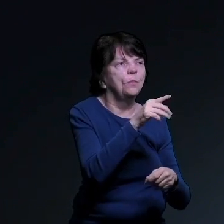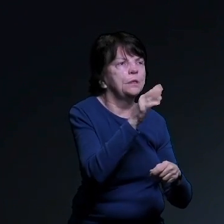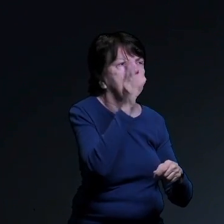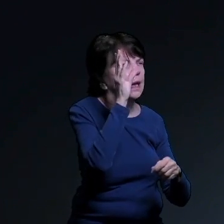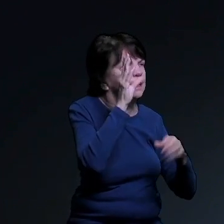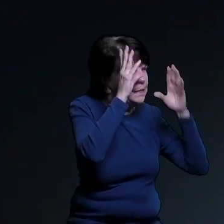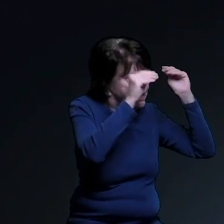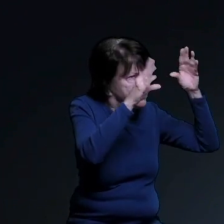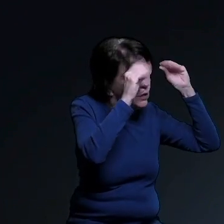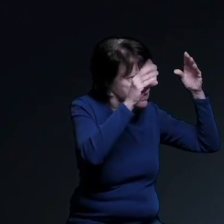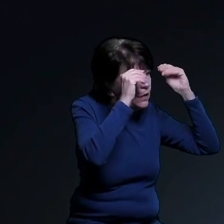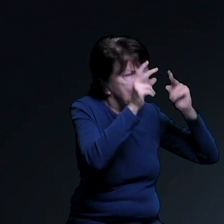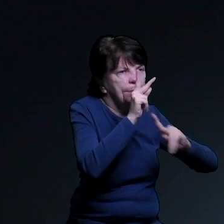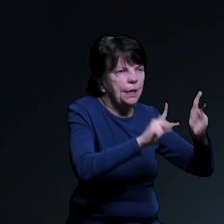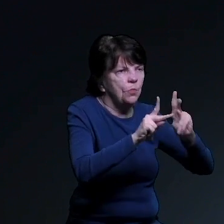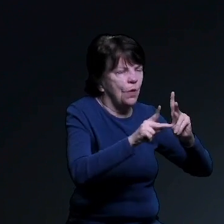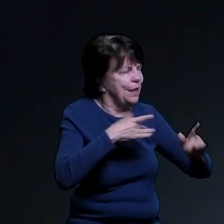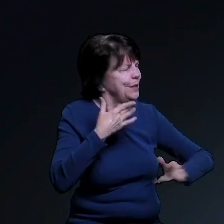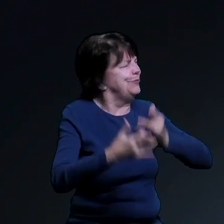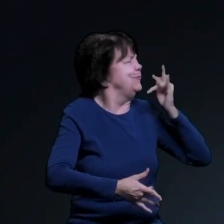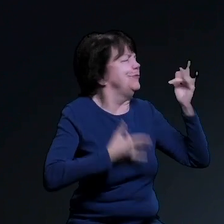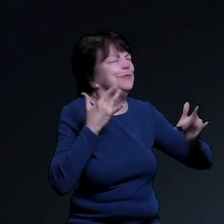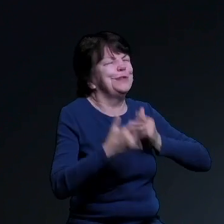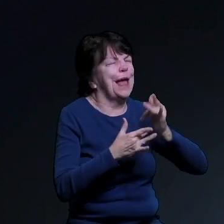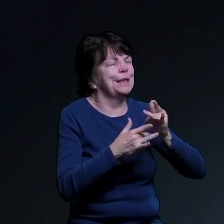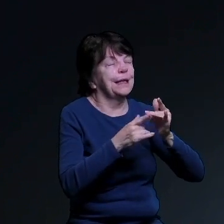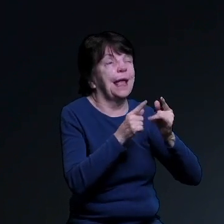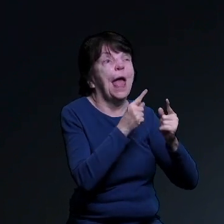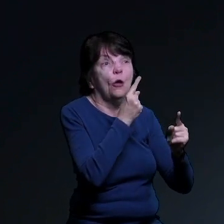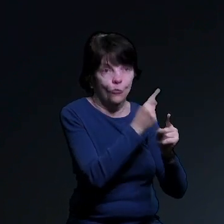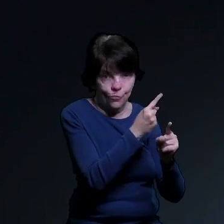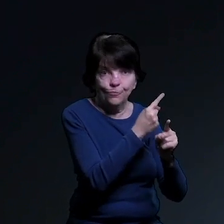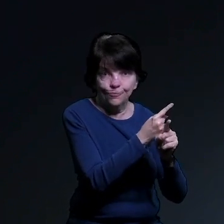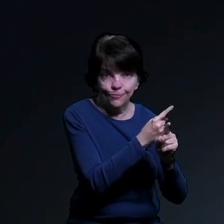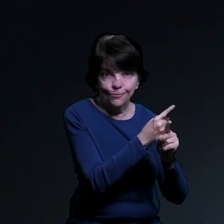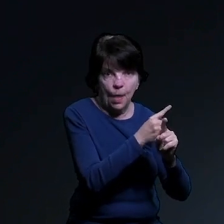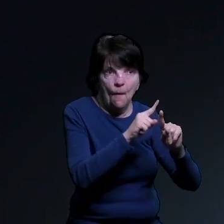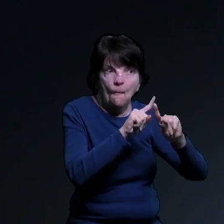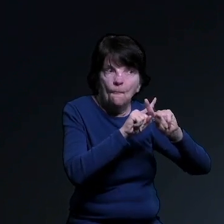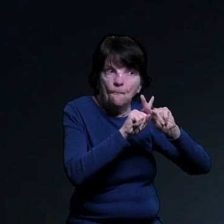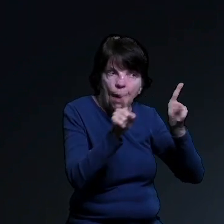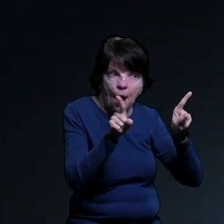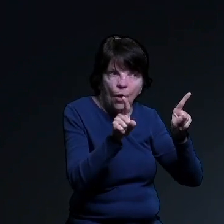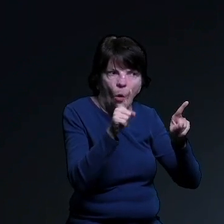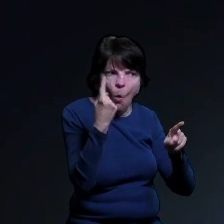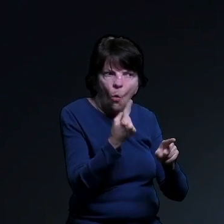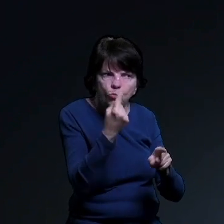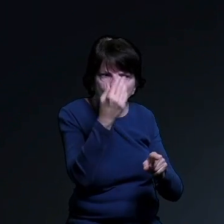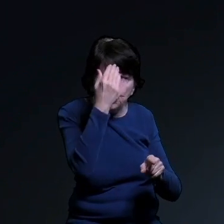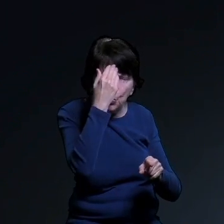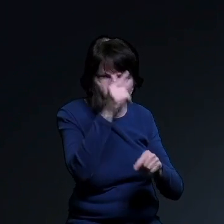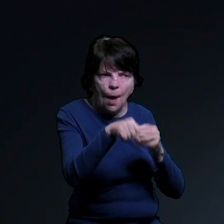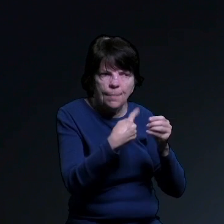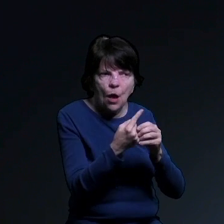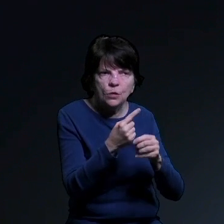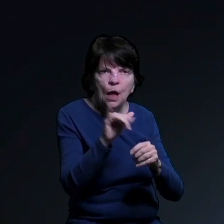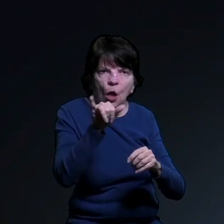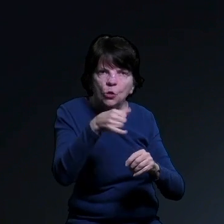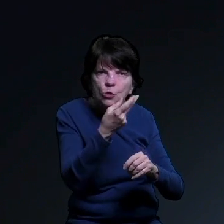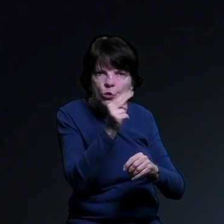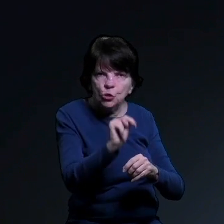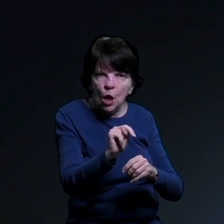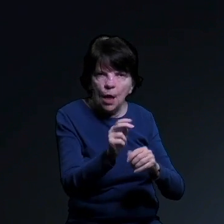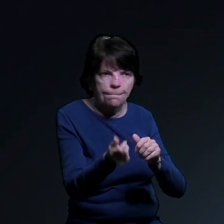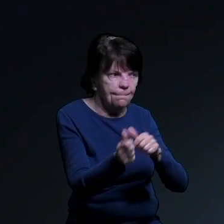spirit and with accuracy. However, he knew only about John's